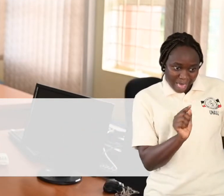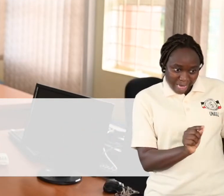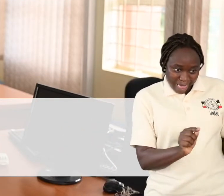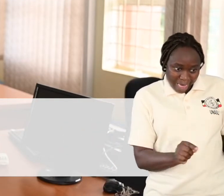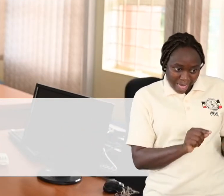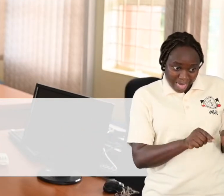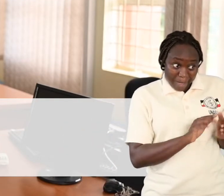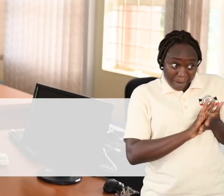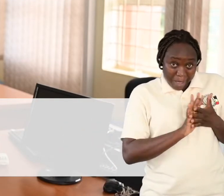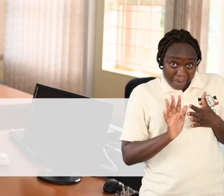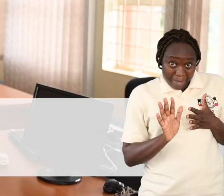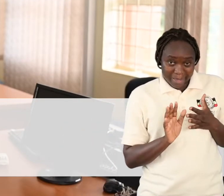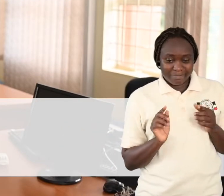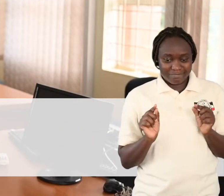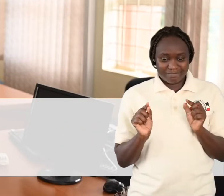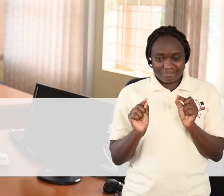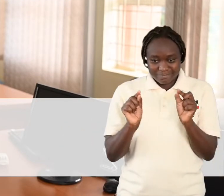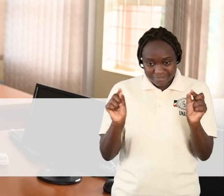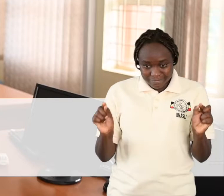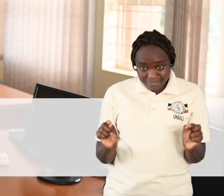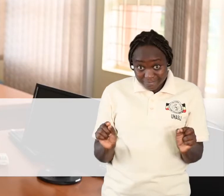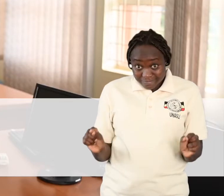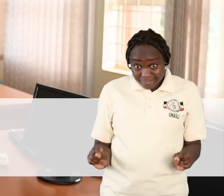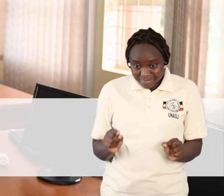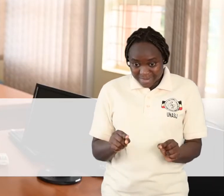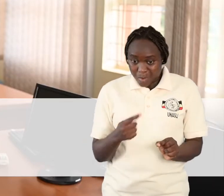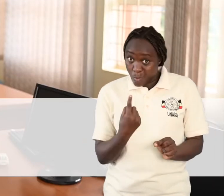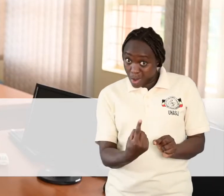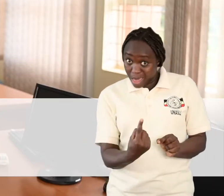1 as the element. What else?